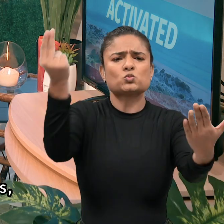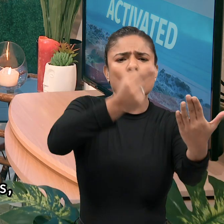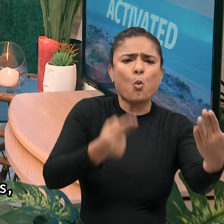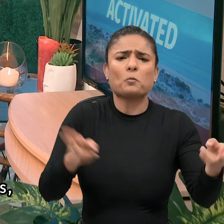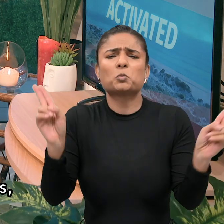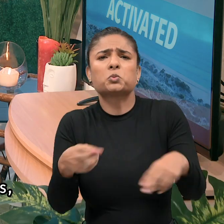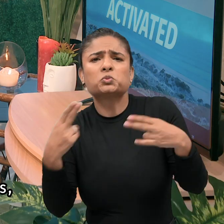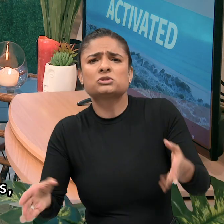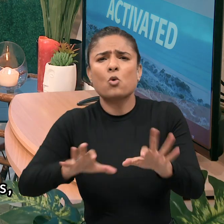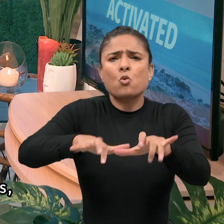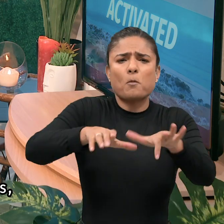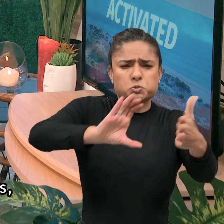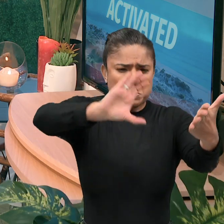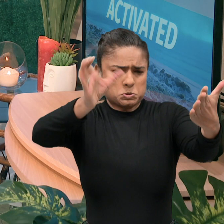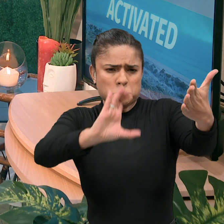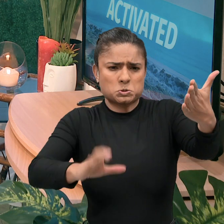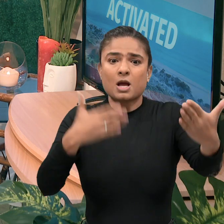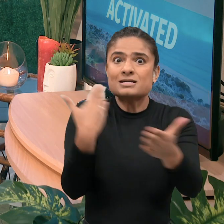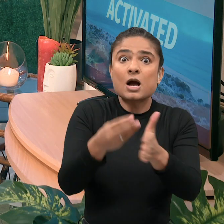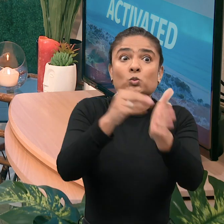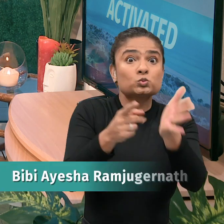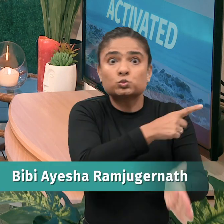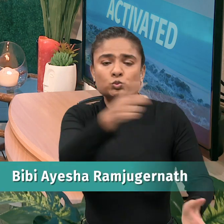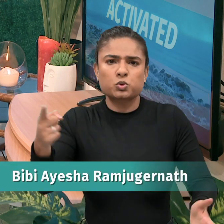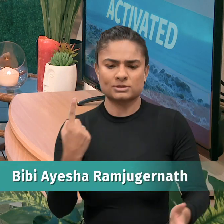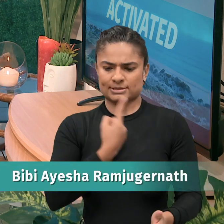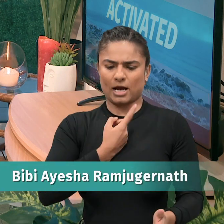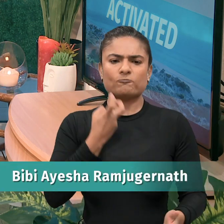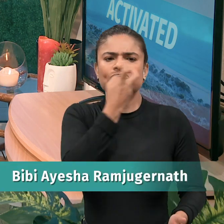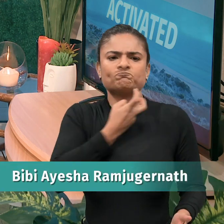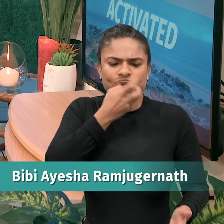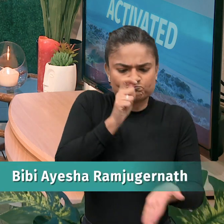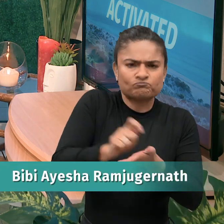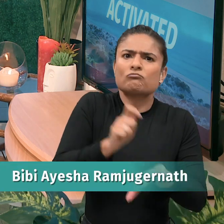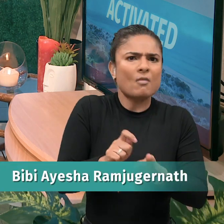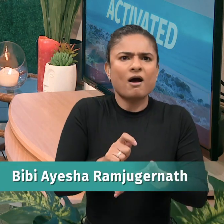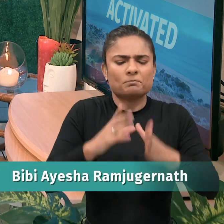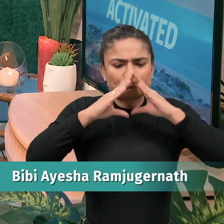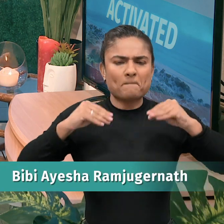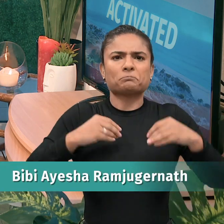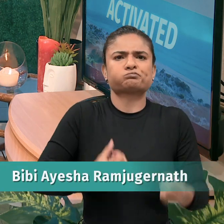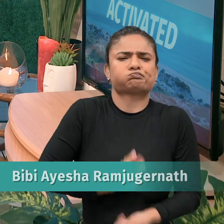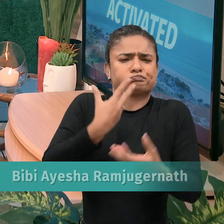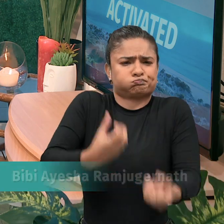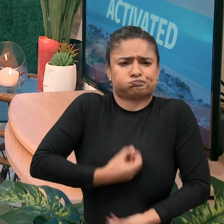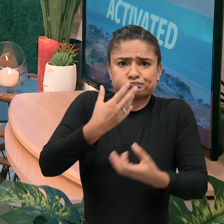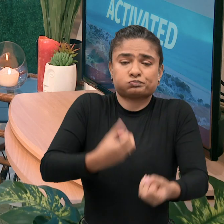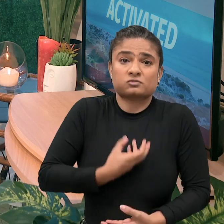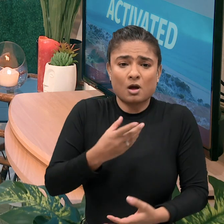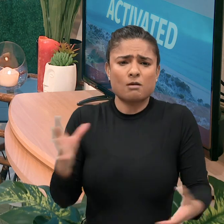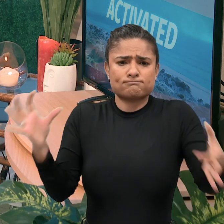drawing, music, and computer graphics, can give students a non-verbal way to express themselves and interact with other